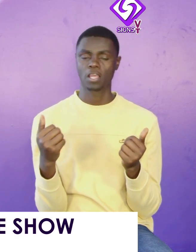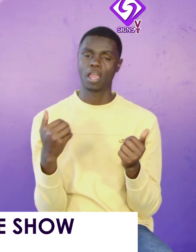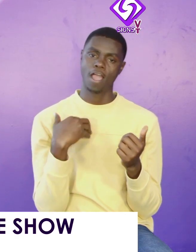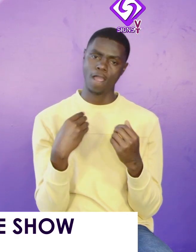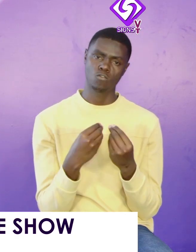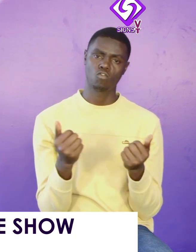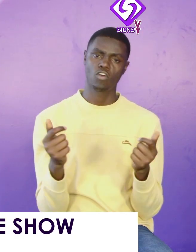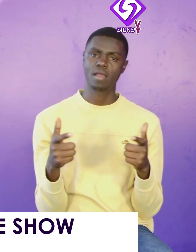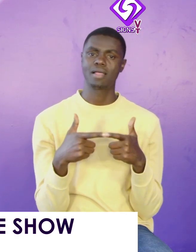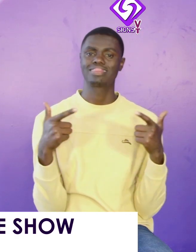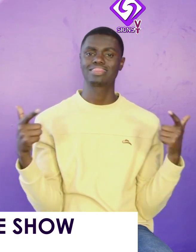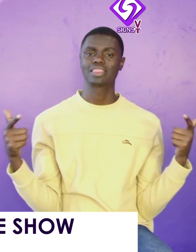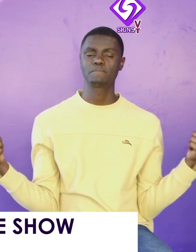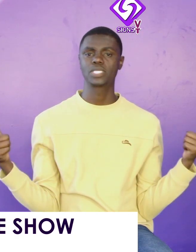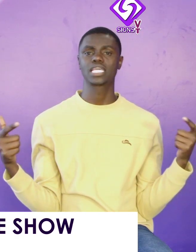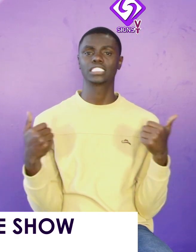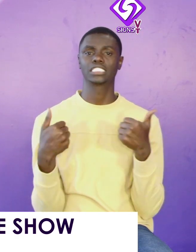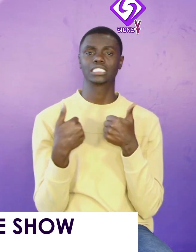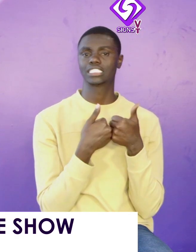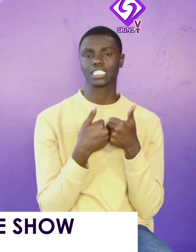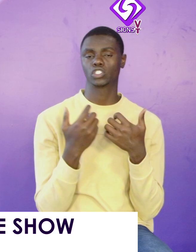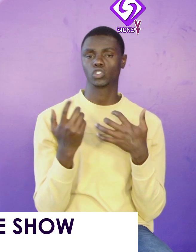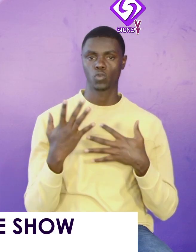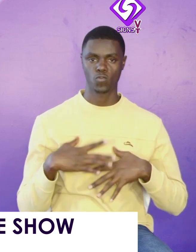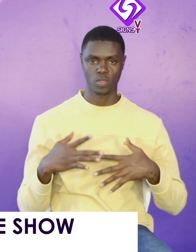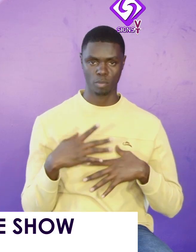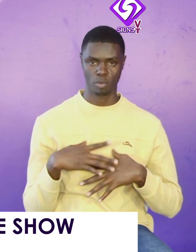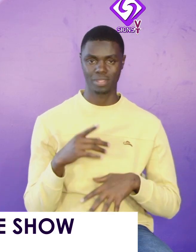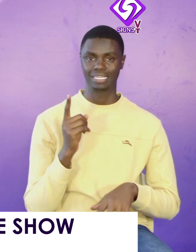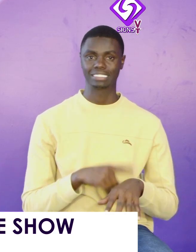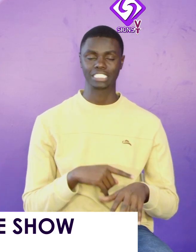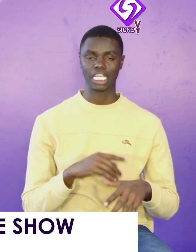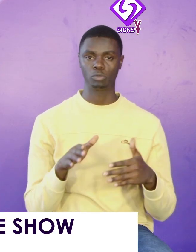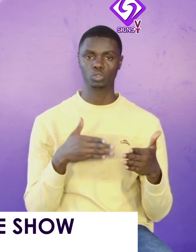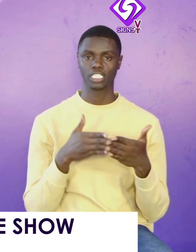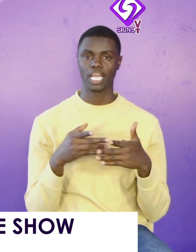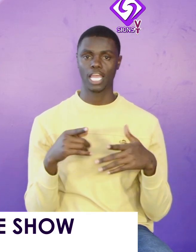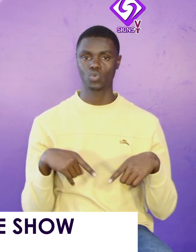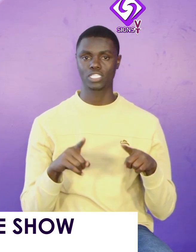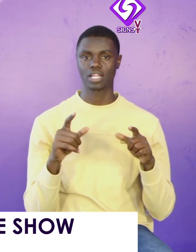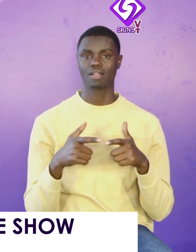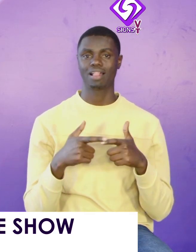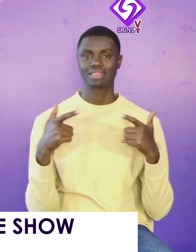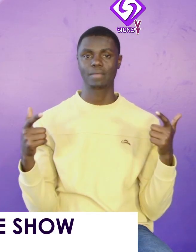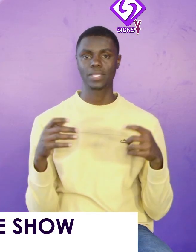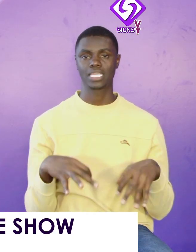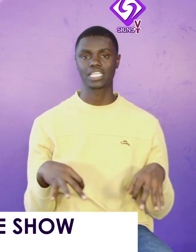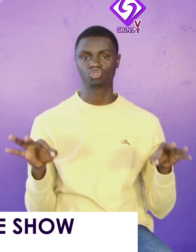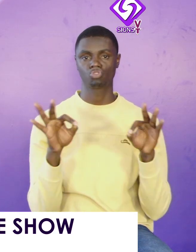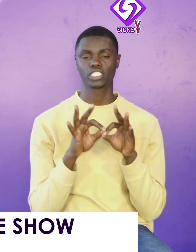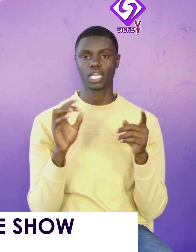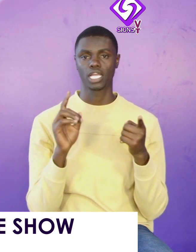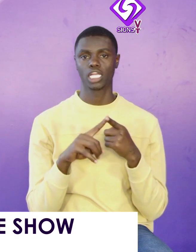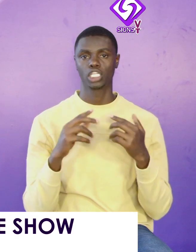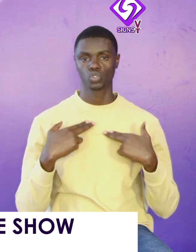the biggest warfare of mankind. So when you deny yourself that biggest treasure to humanity, the